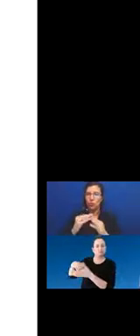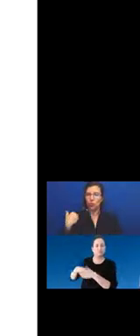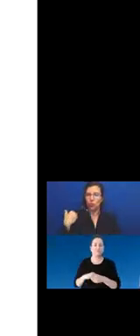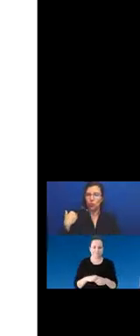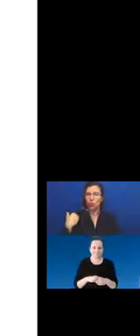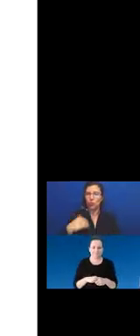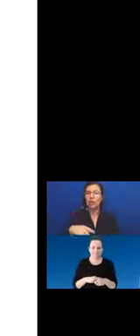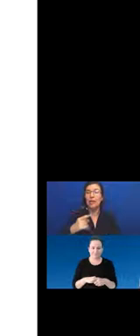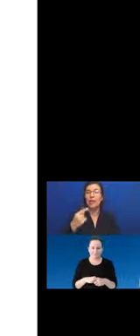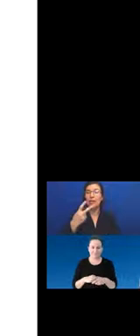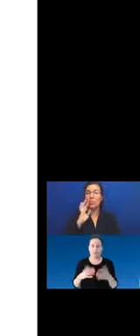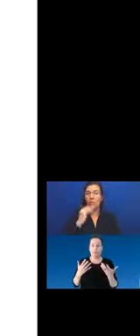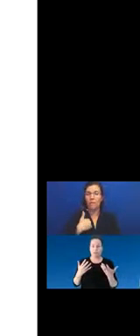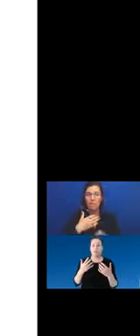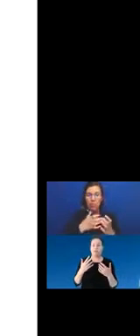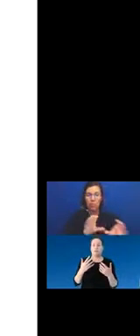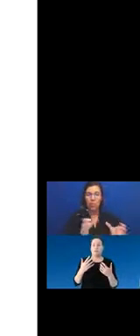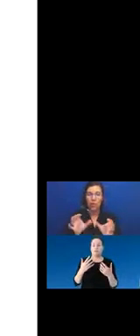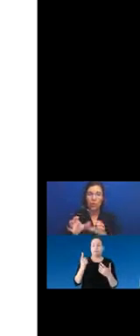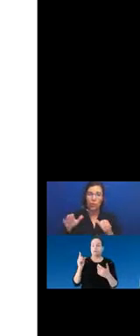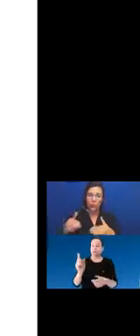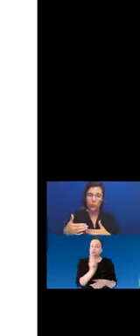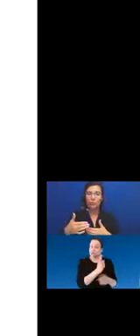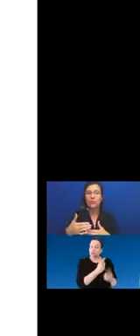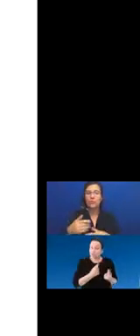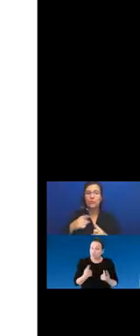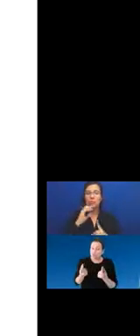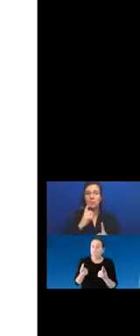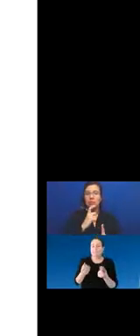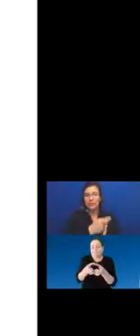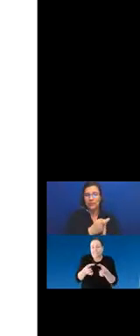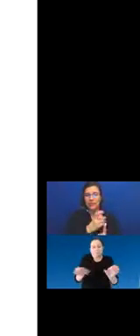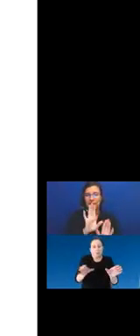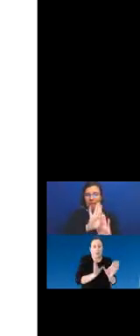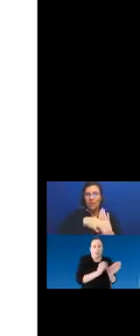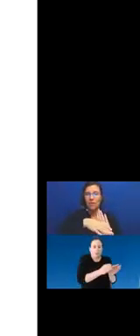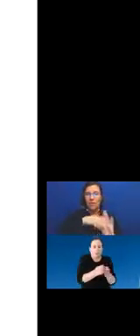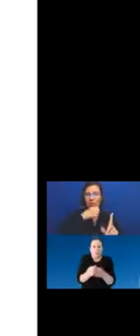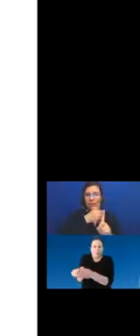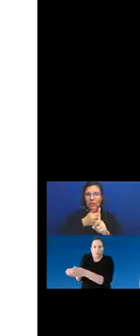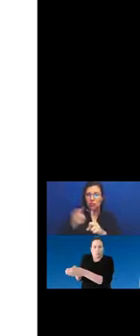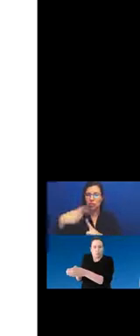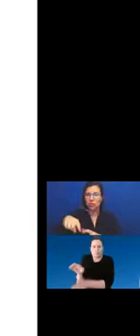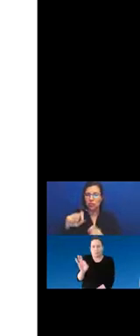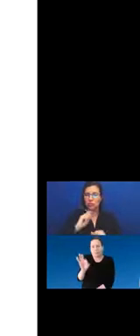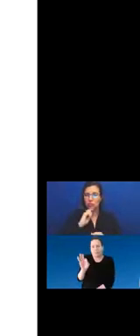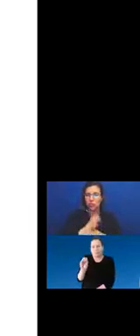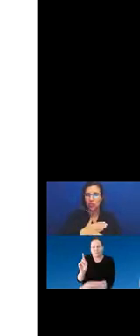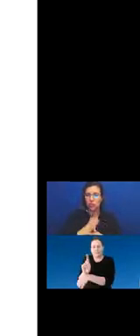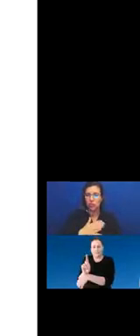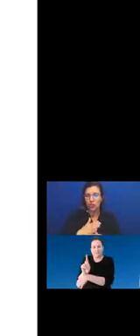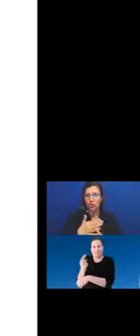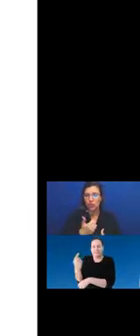breakout groups that will give half hour for each of you to be able to share. It'll be